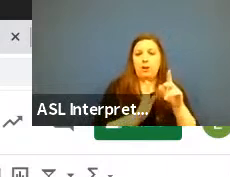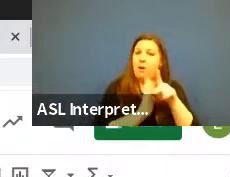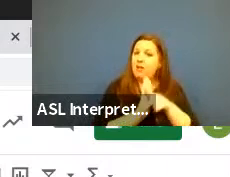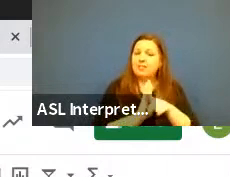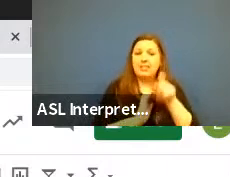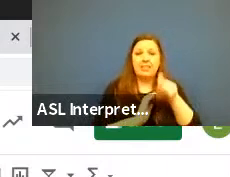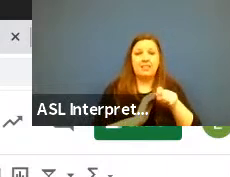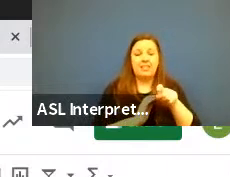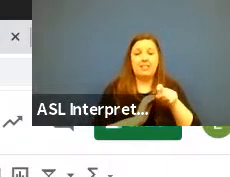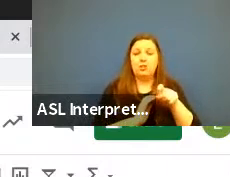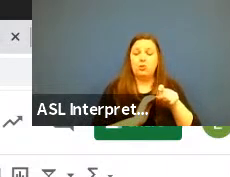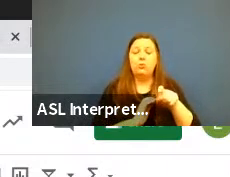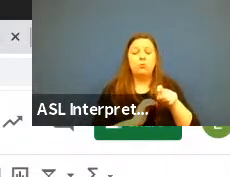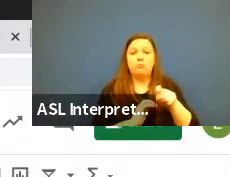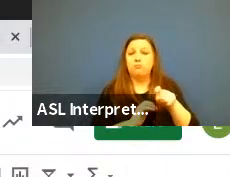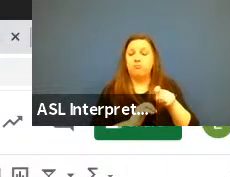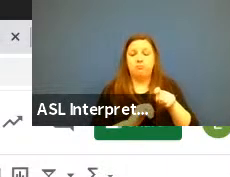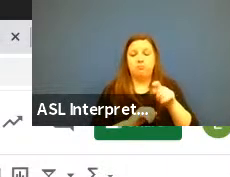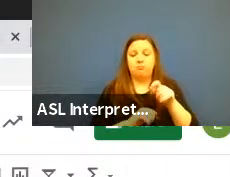way.